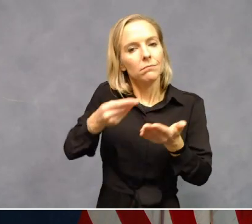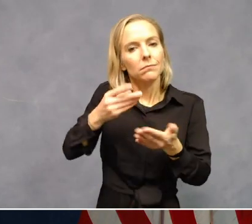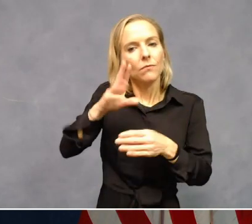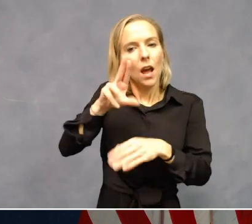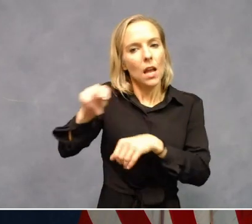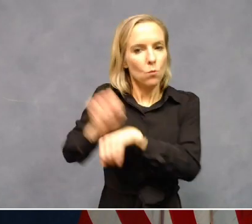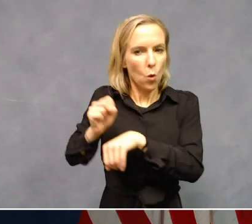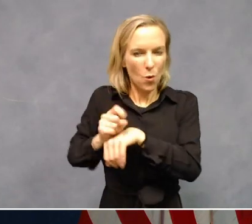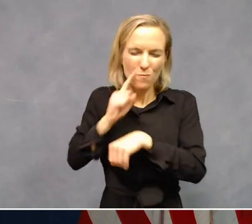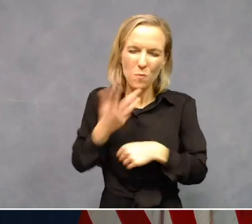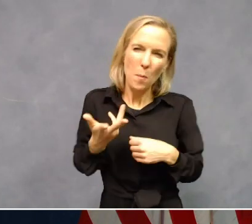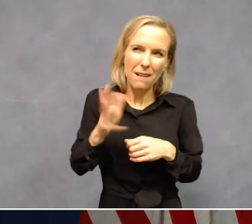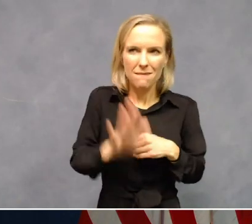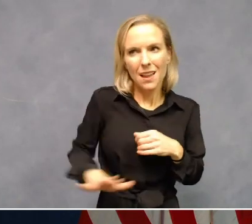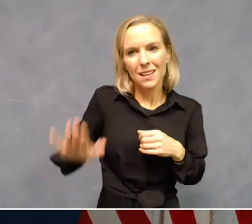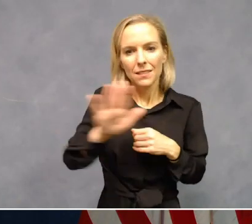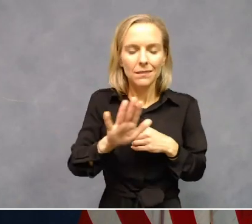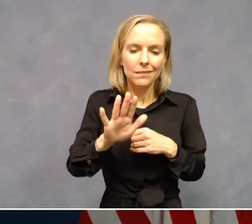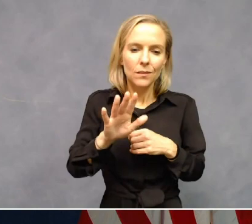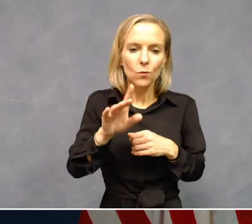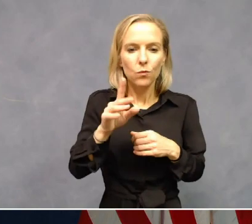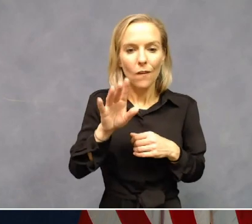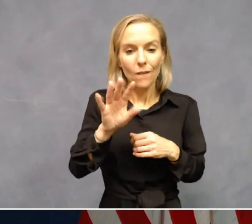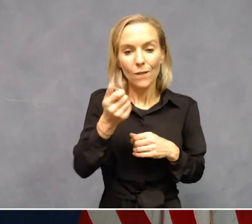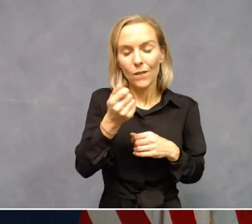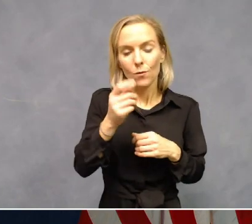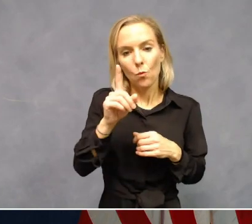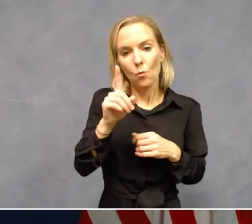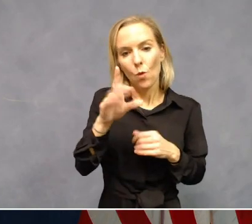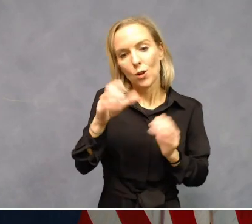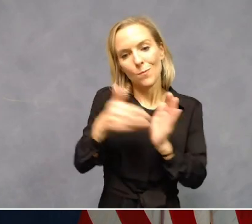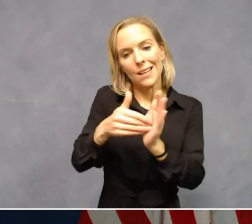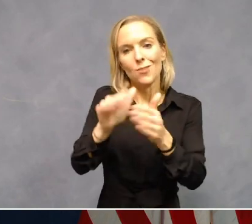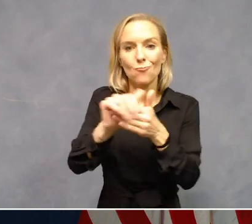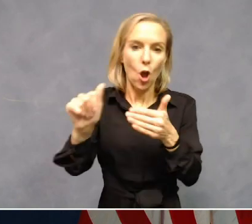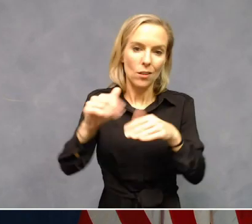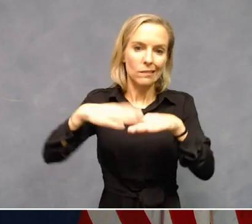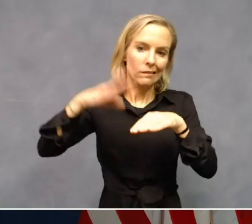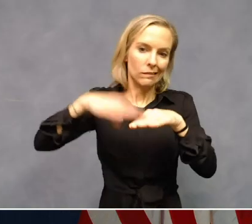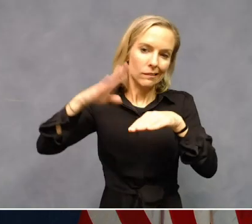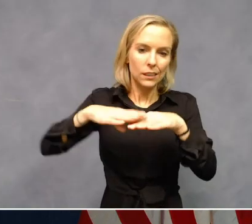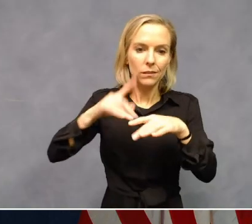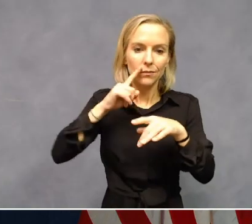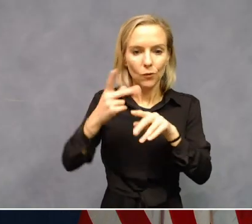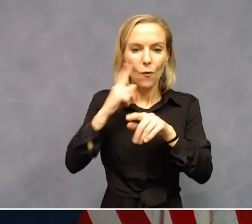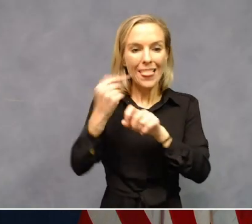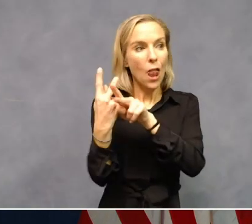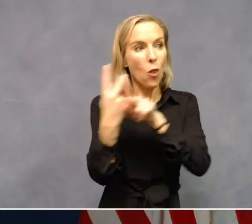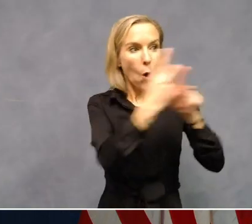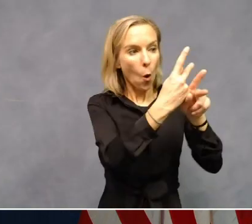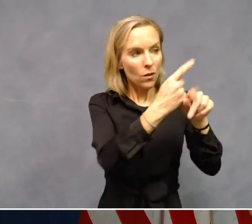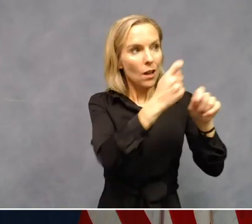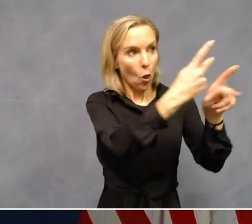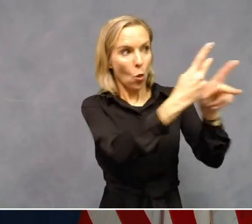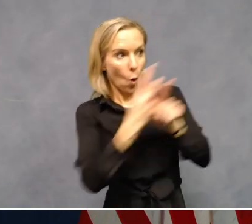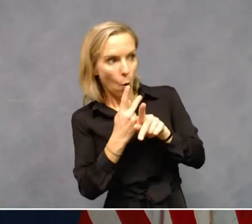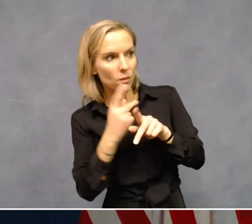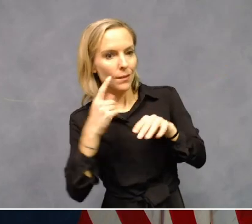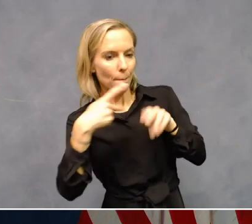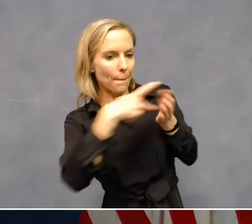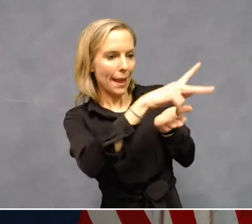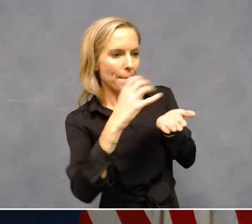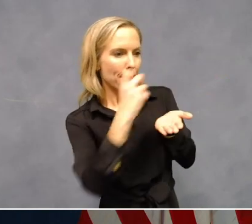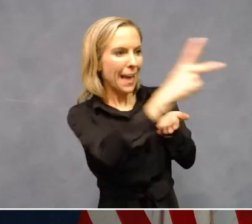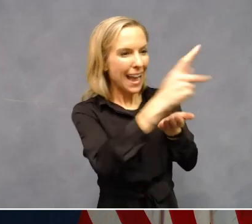least a couple $100 million going towards that loan, but every additional request that comes in, remember, and it comes from all different